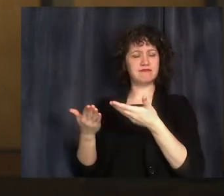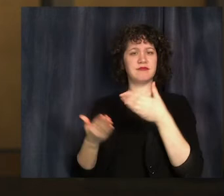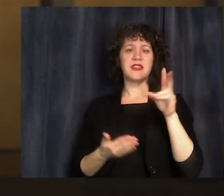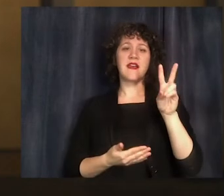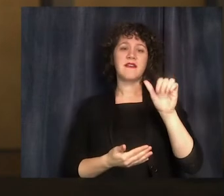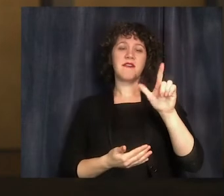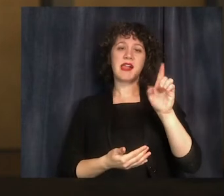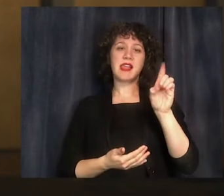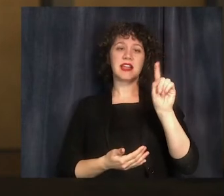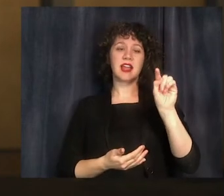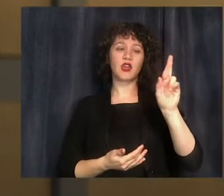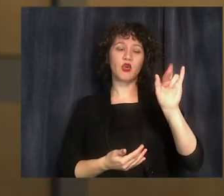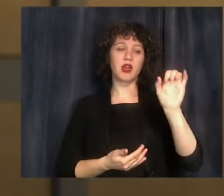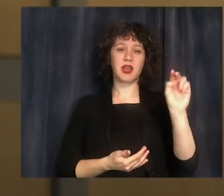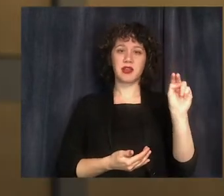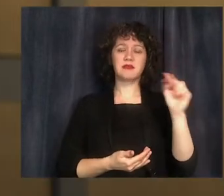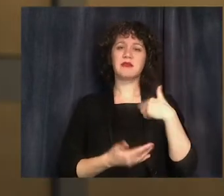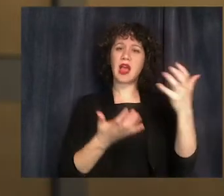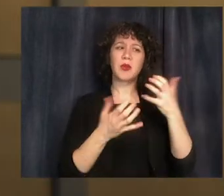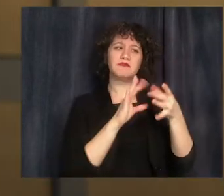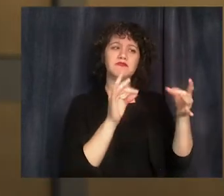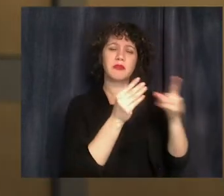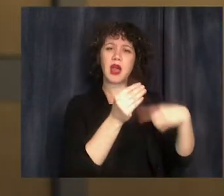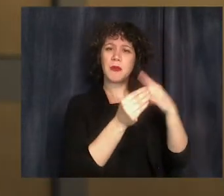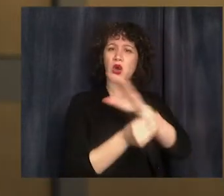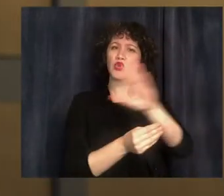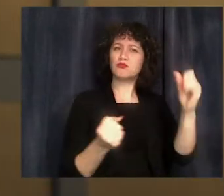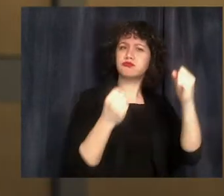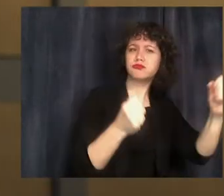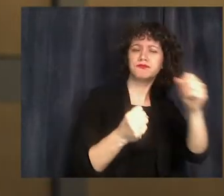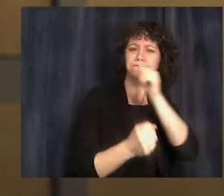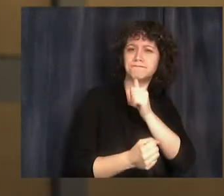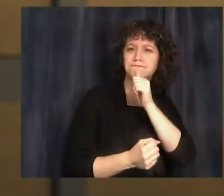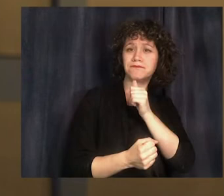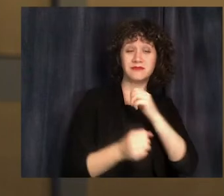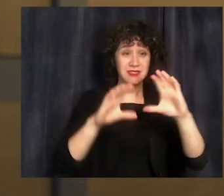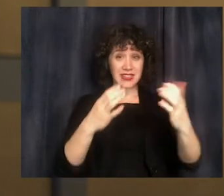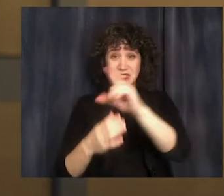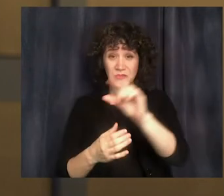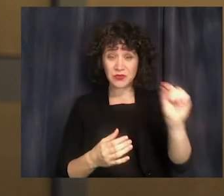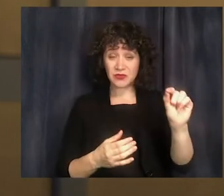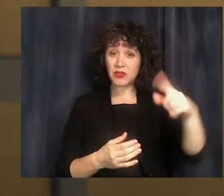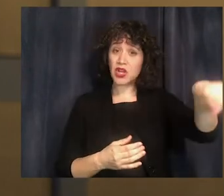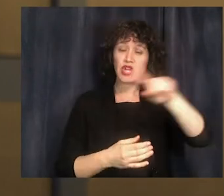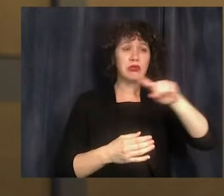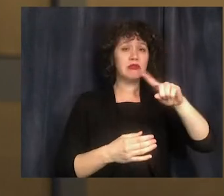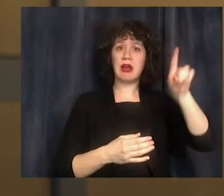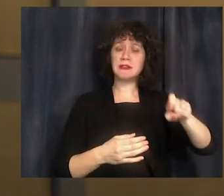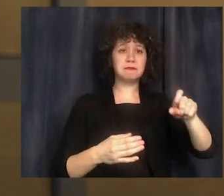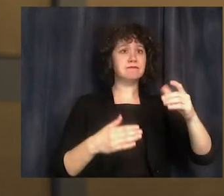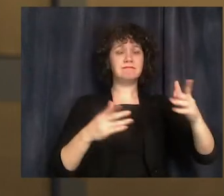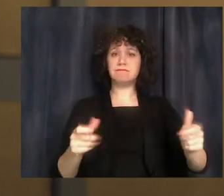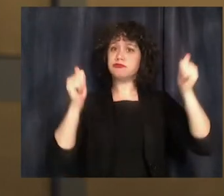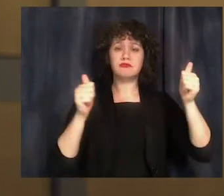and resiliency you illustrate. Class of 2020, you have been catapulted into adulthood with real-world problems.